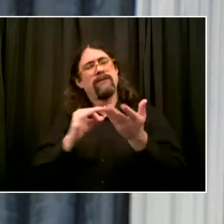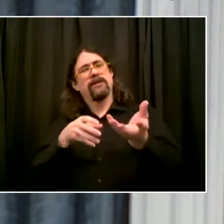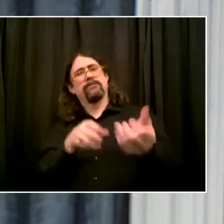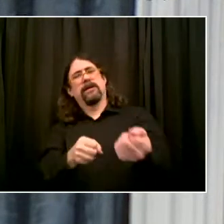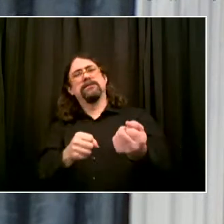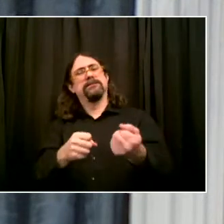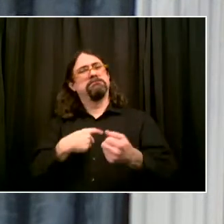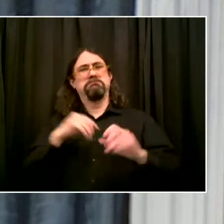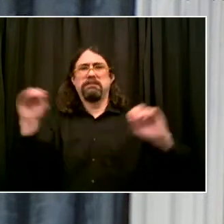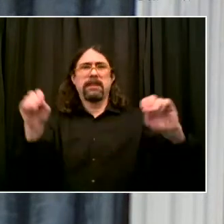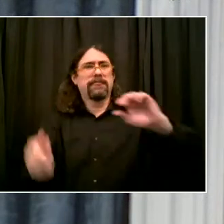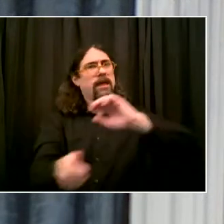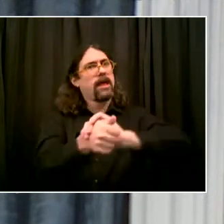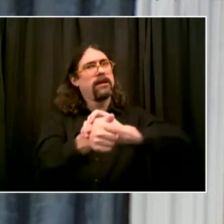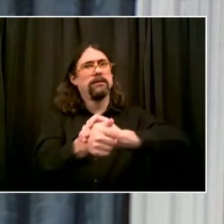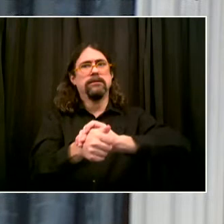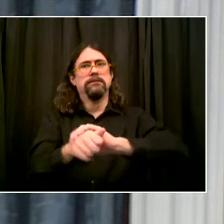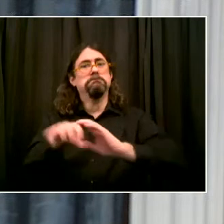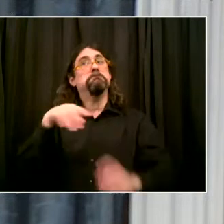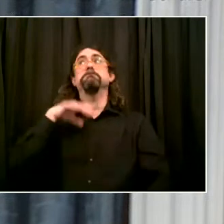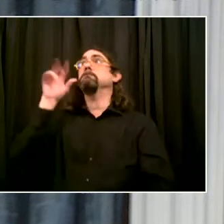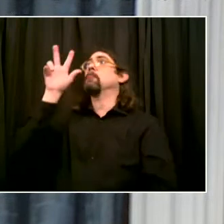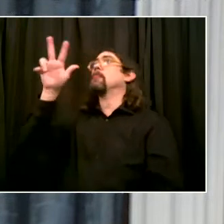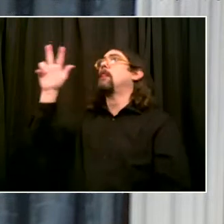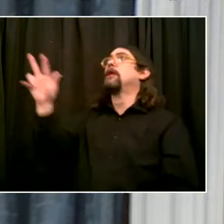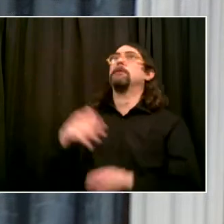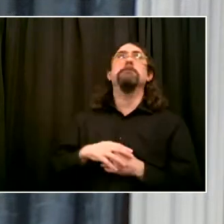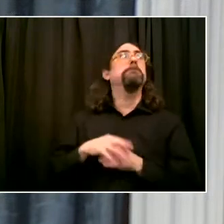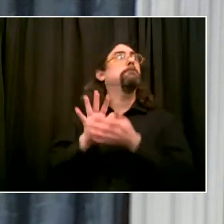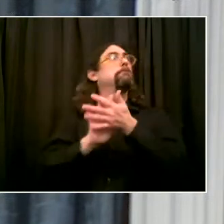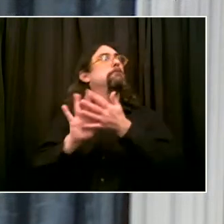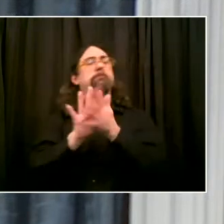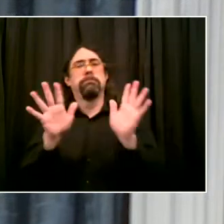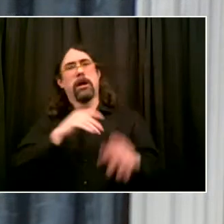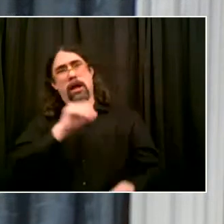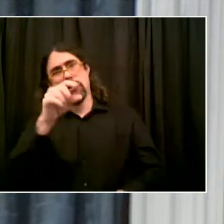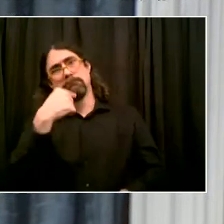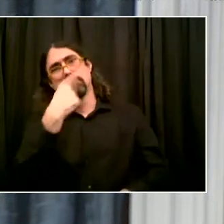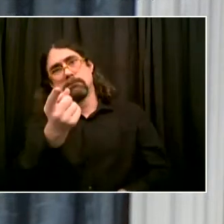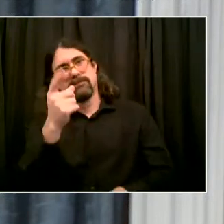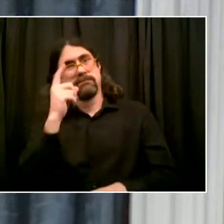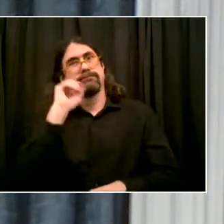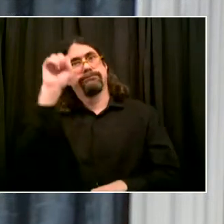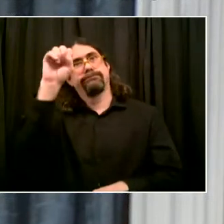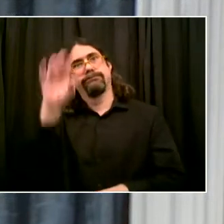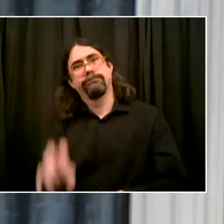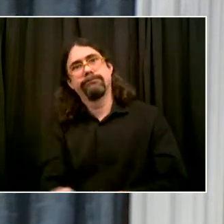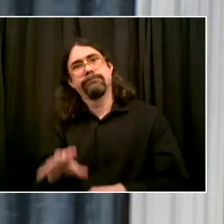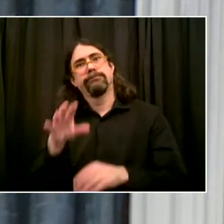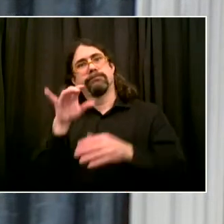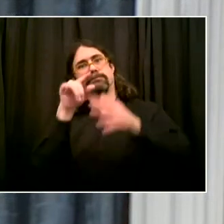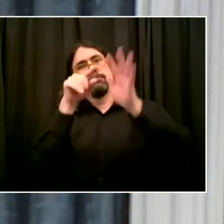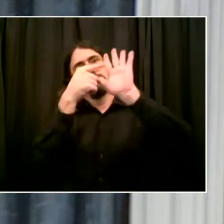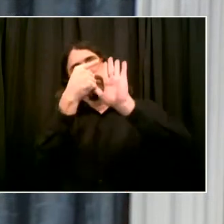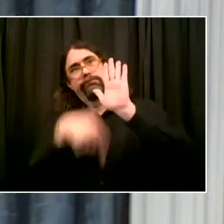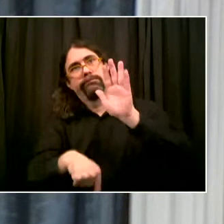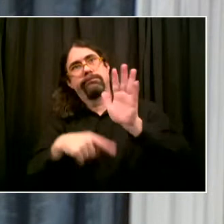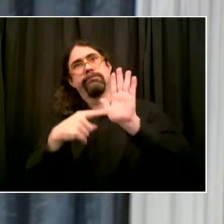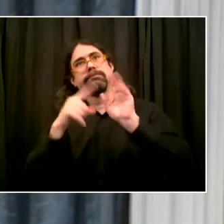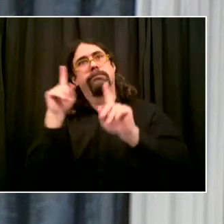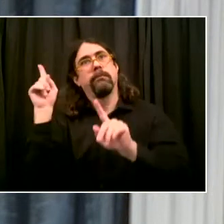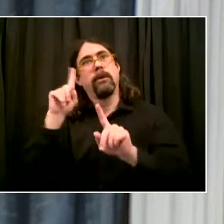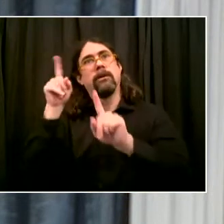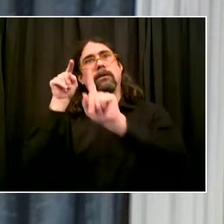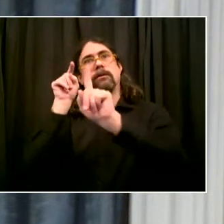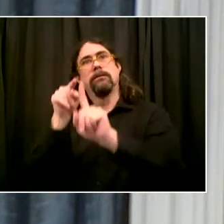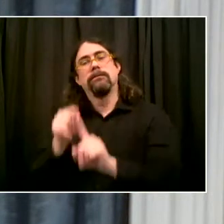and policies that shape our country and our city. The virus already devastated our communities, overburdened with the impact of